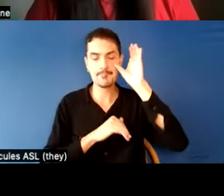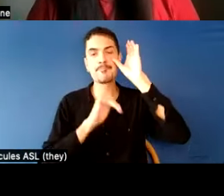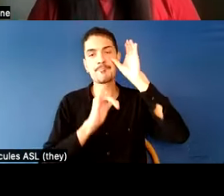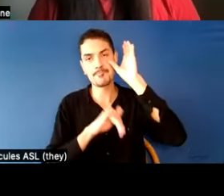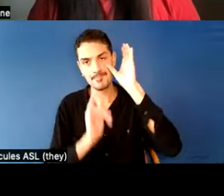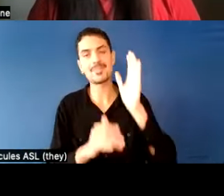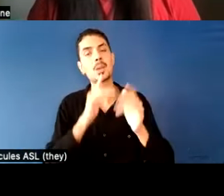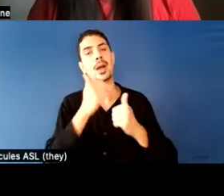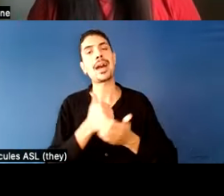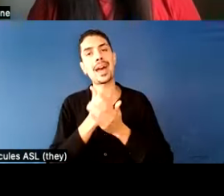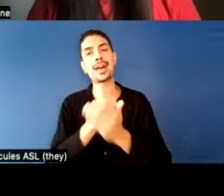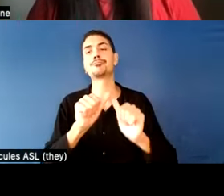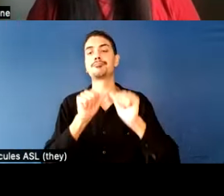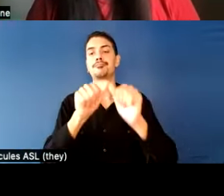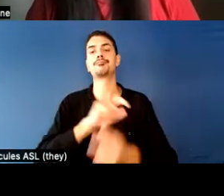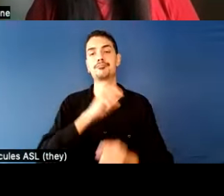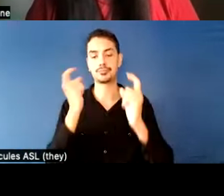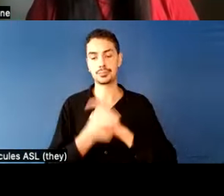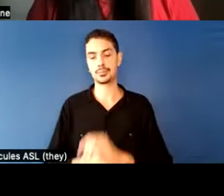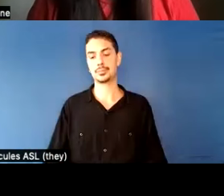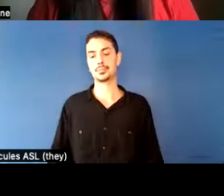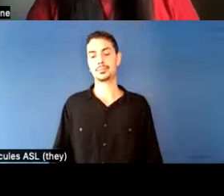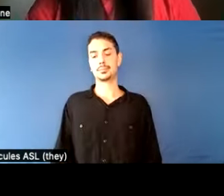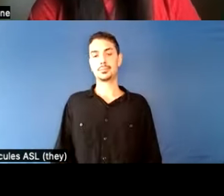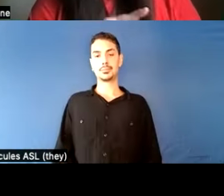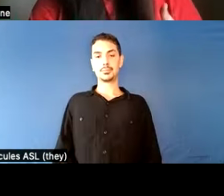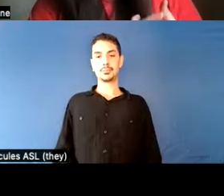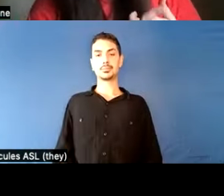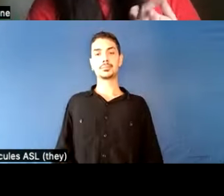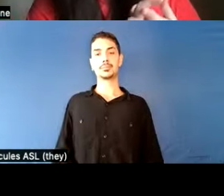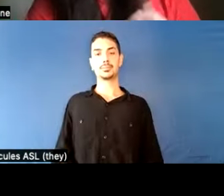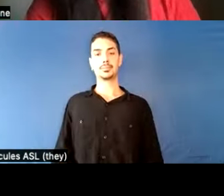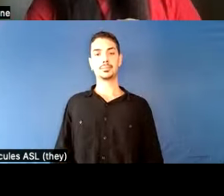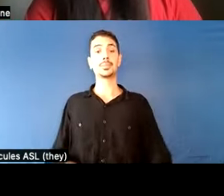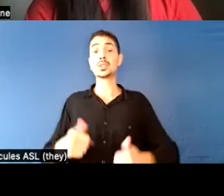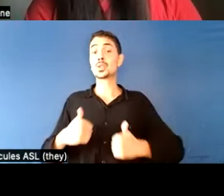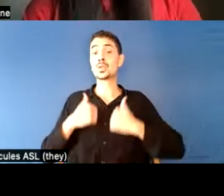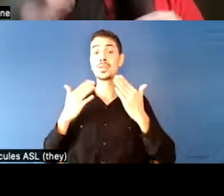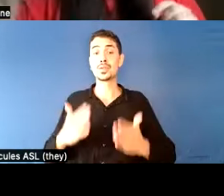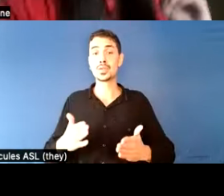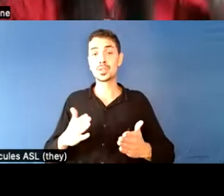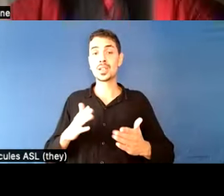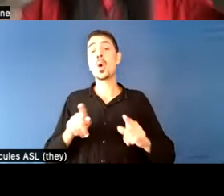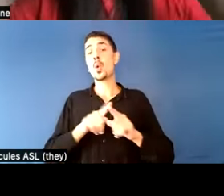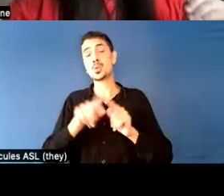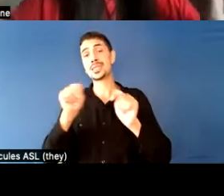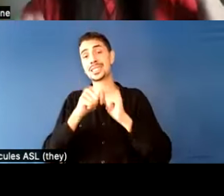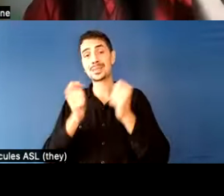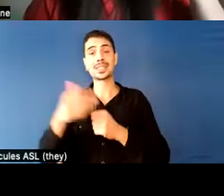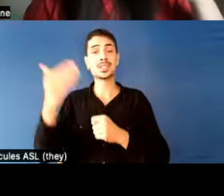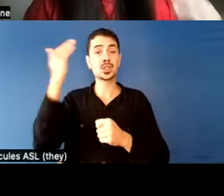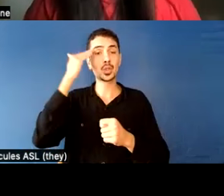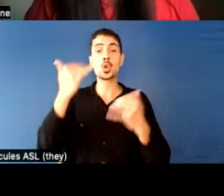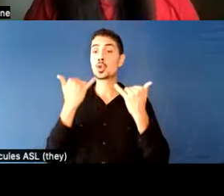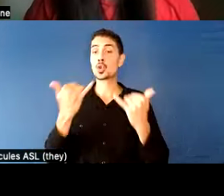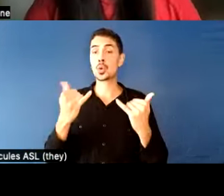community. I think that survivors need SARTs to know about current and emerging trends, and not just like chasing after,